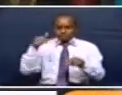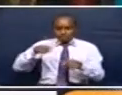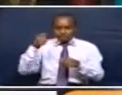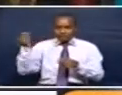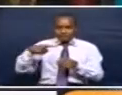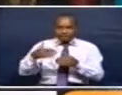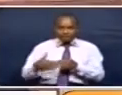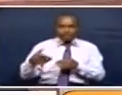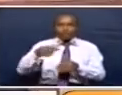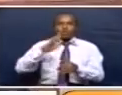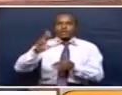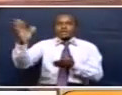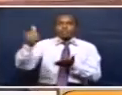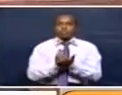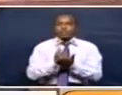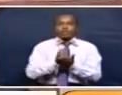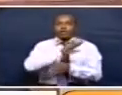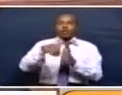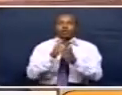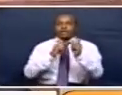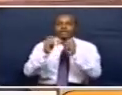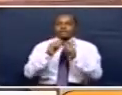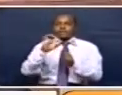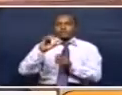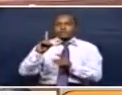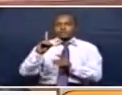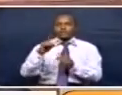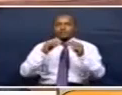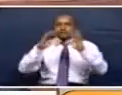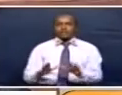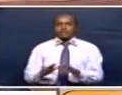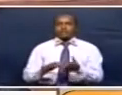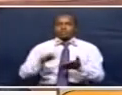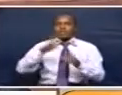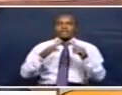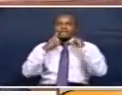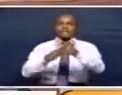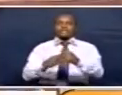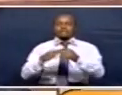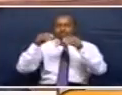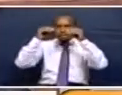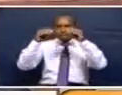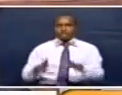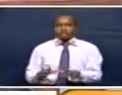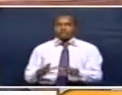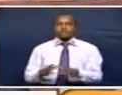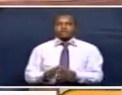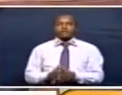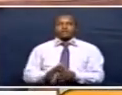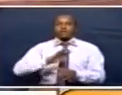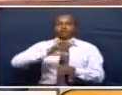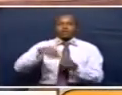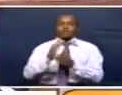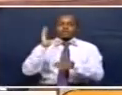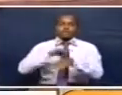we're employing all the interviewed ECD teachers. Close to over 800 teachers are being employed. They're all getting their